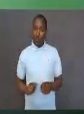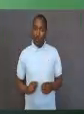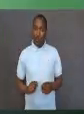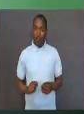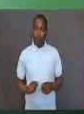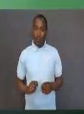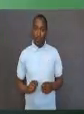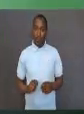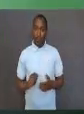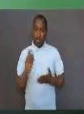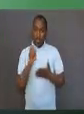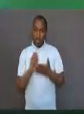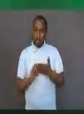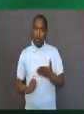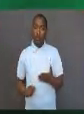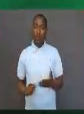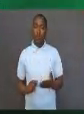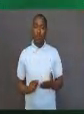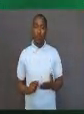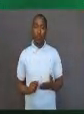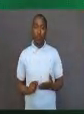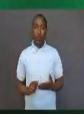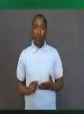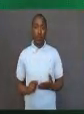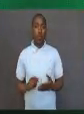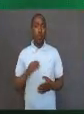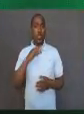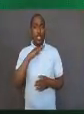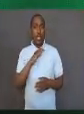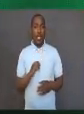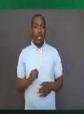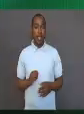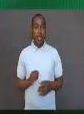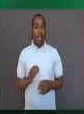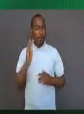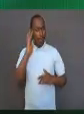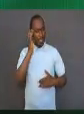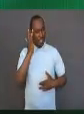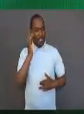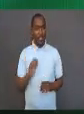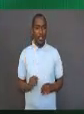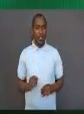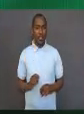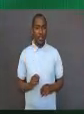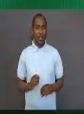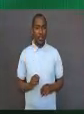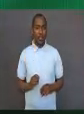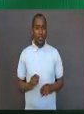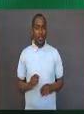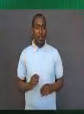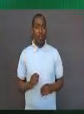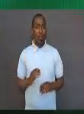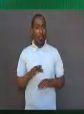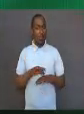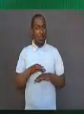You probably wrote down dirt, diseases, or